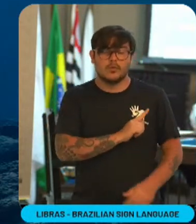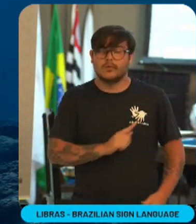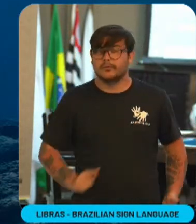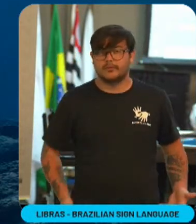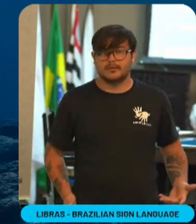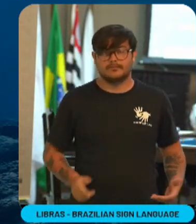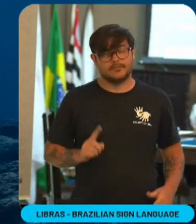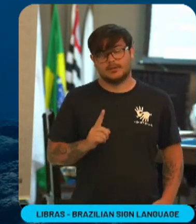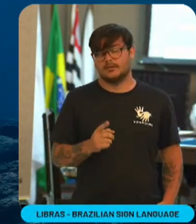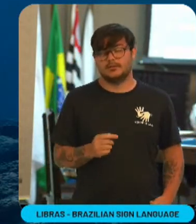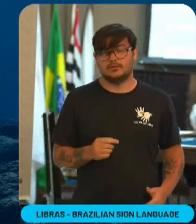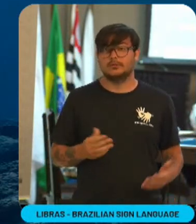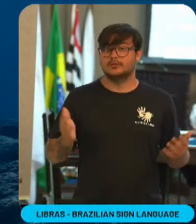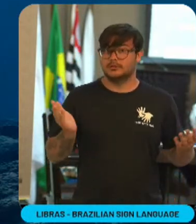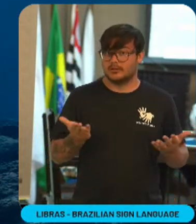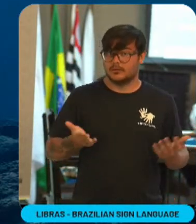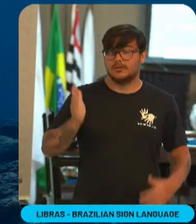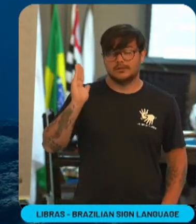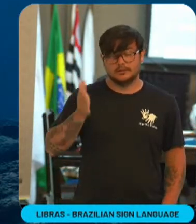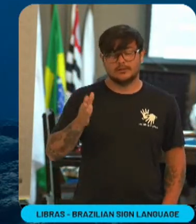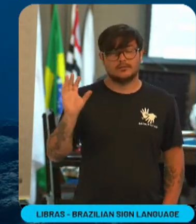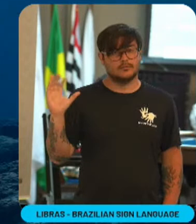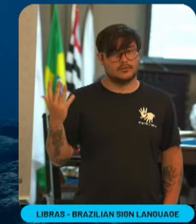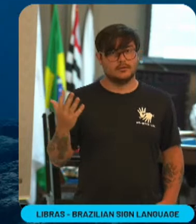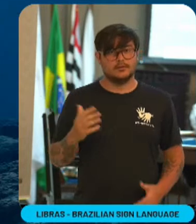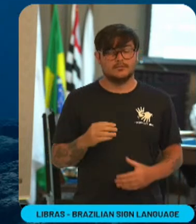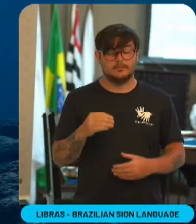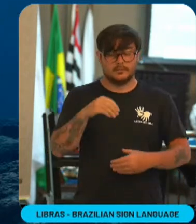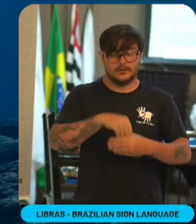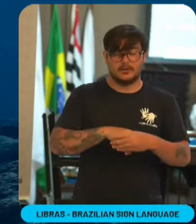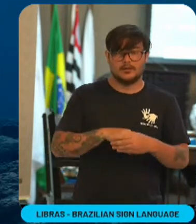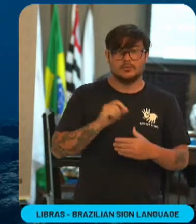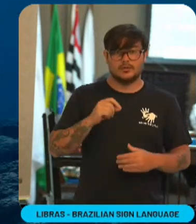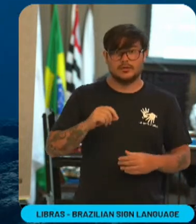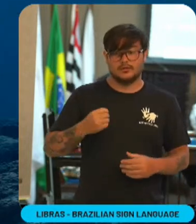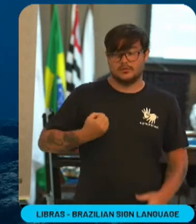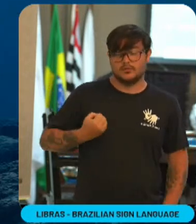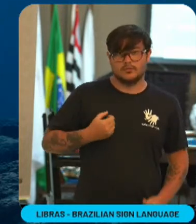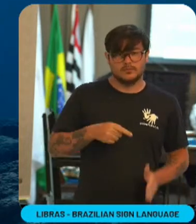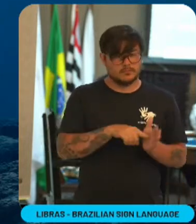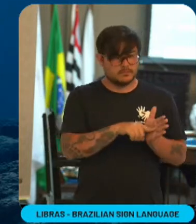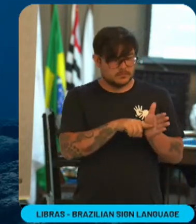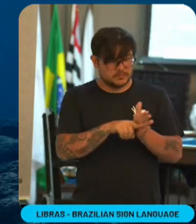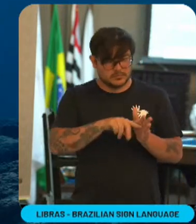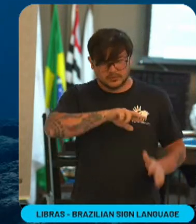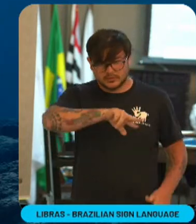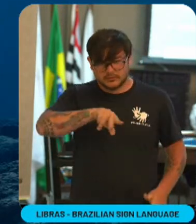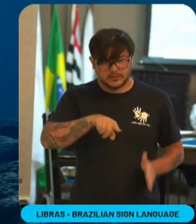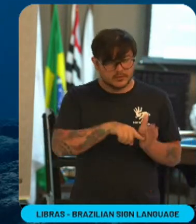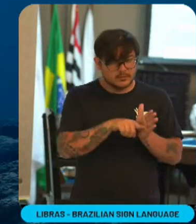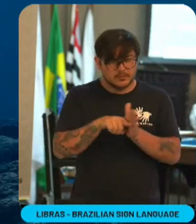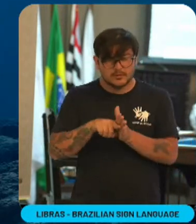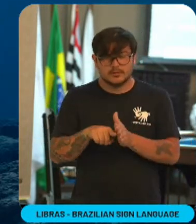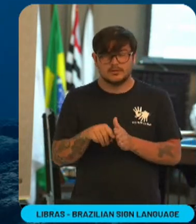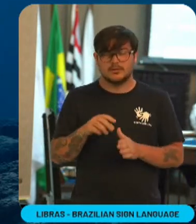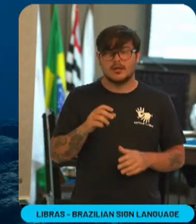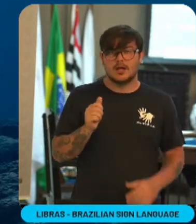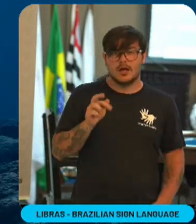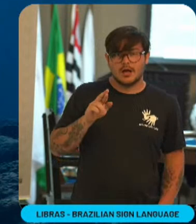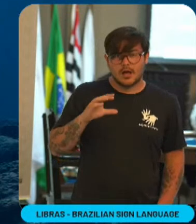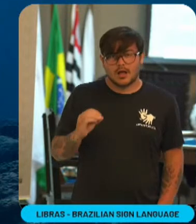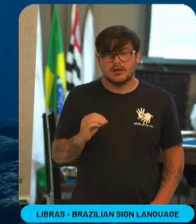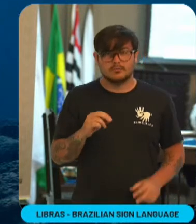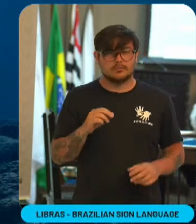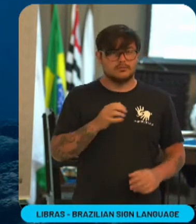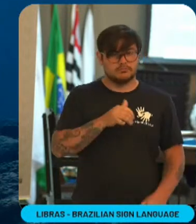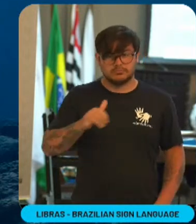governmental panel or it's something that we are going through already. We have studies, be